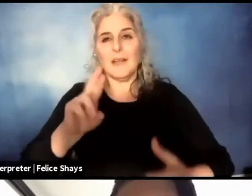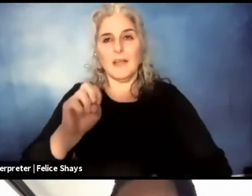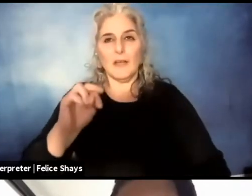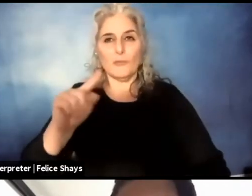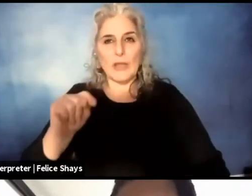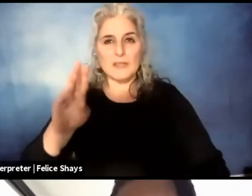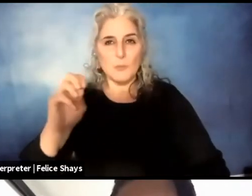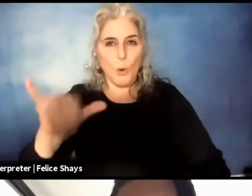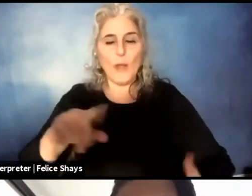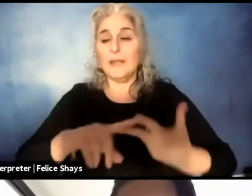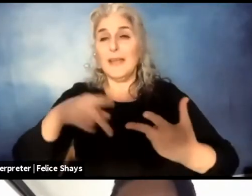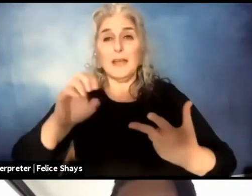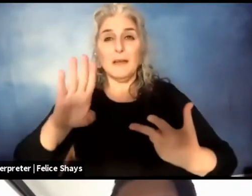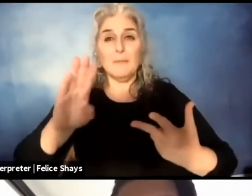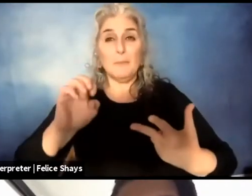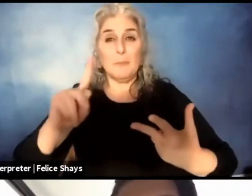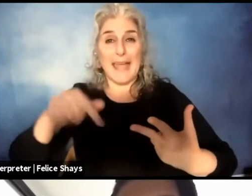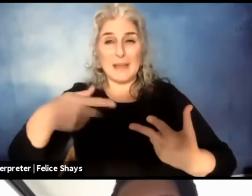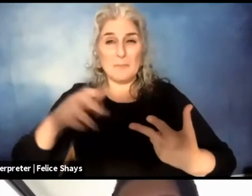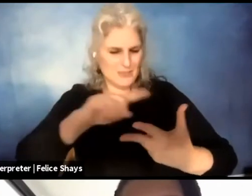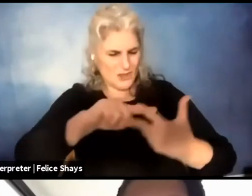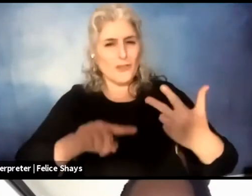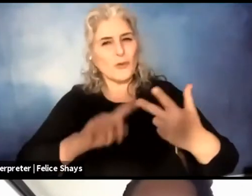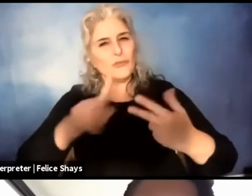going after spaces where